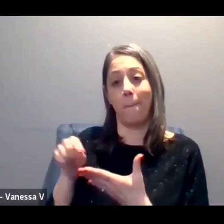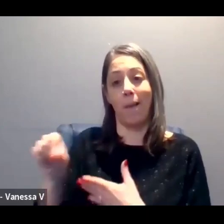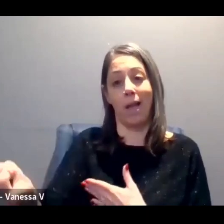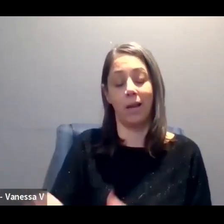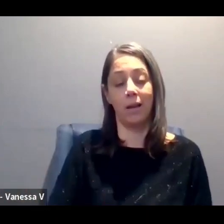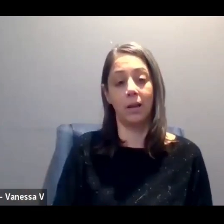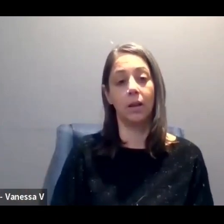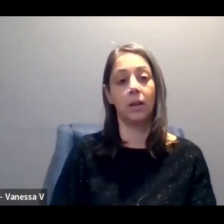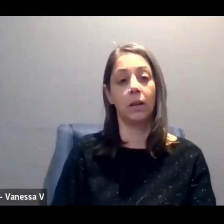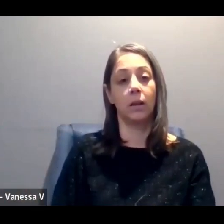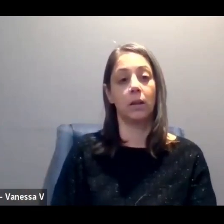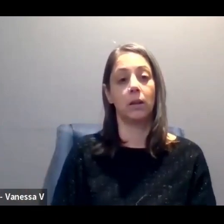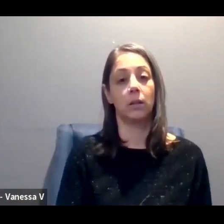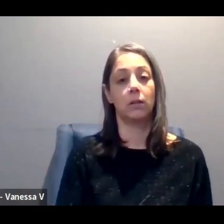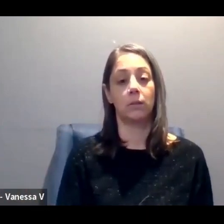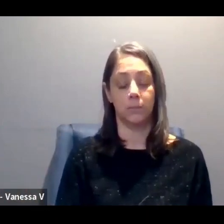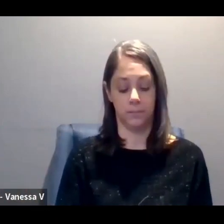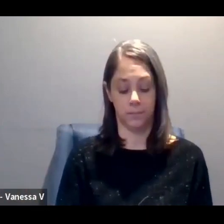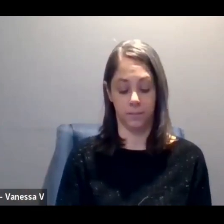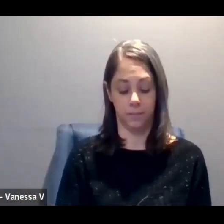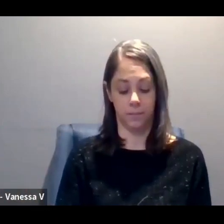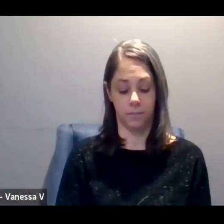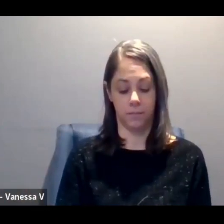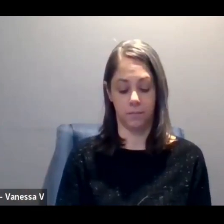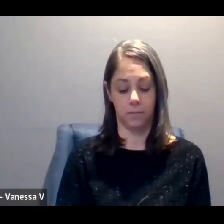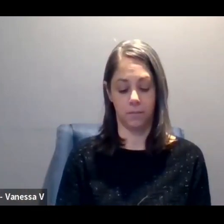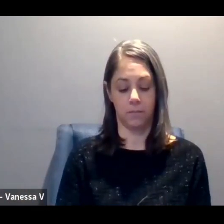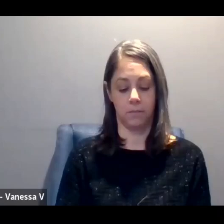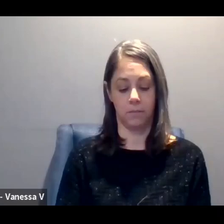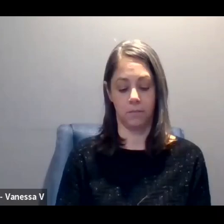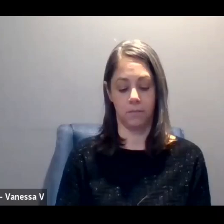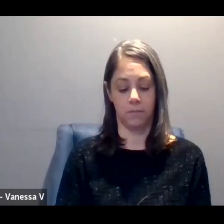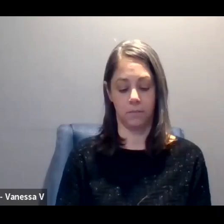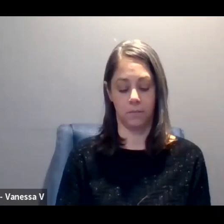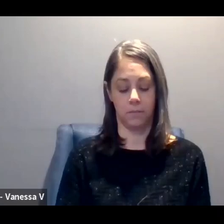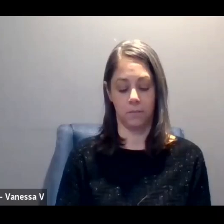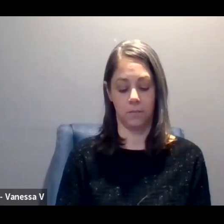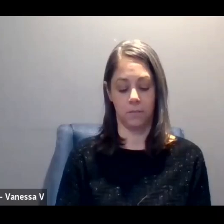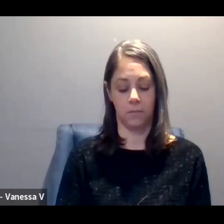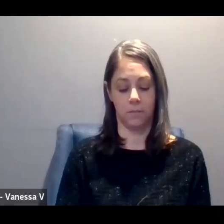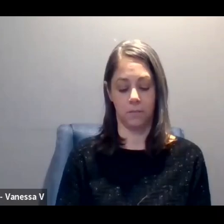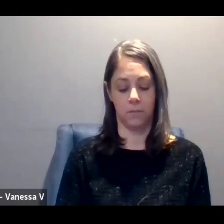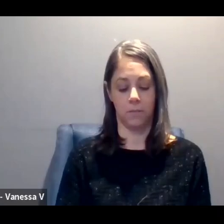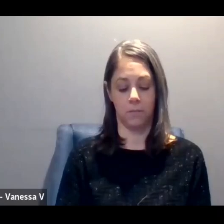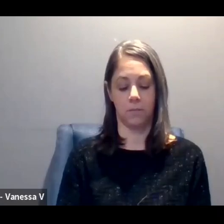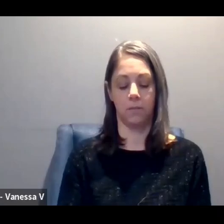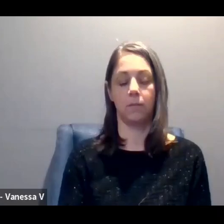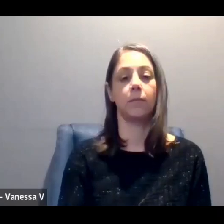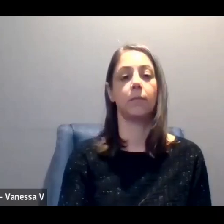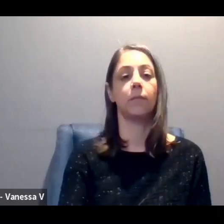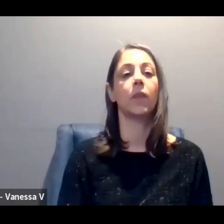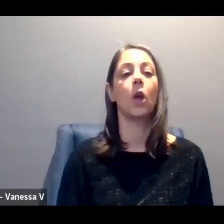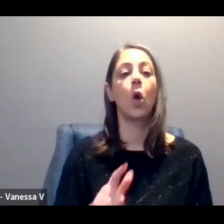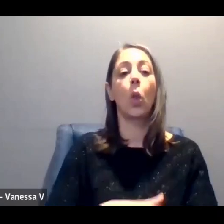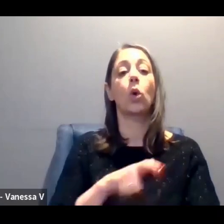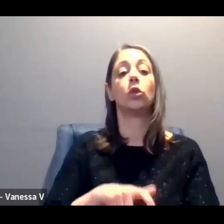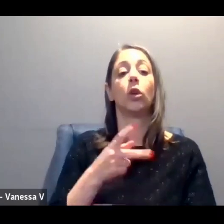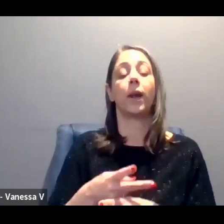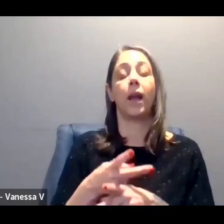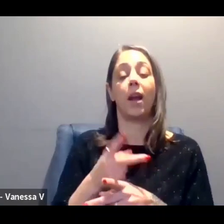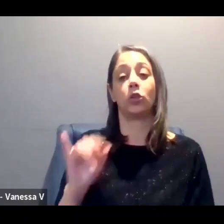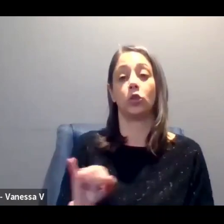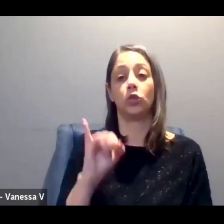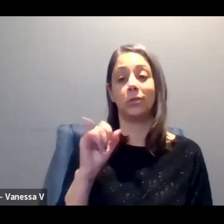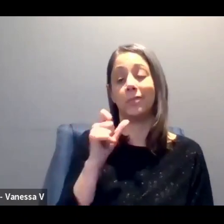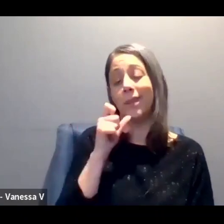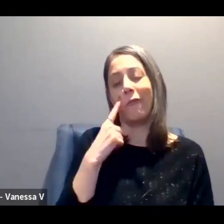next slide is an option which is a long-term care insurance. Long-term care insurance isn't